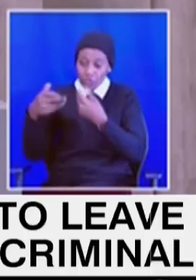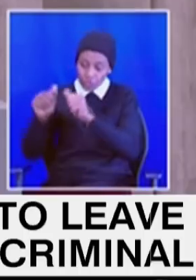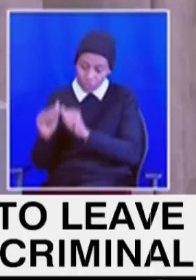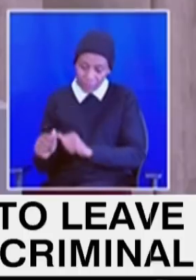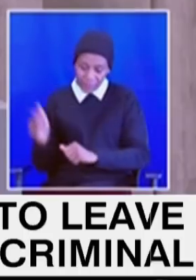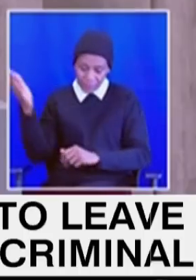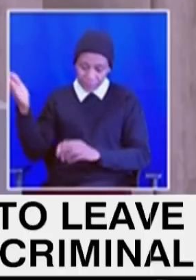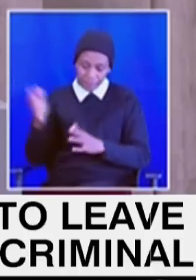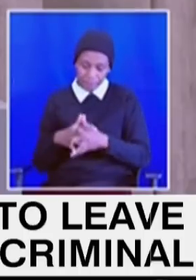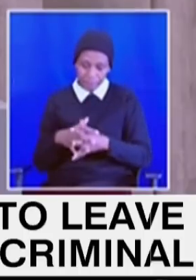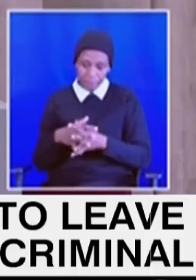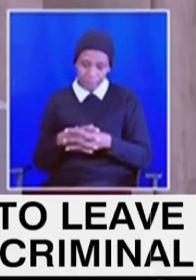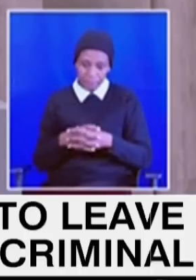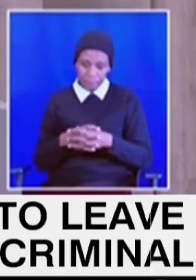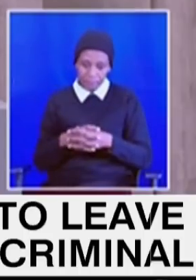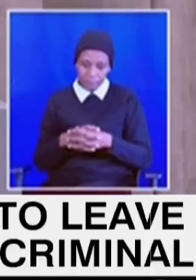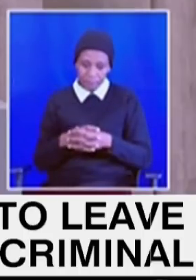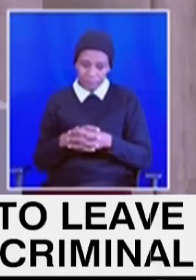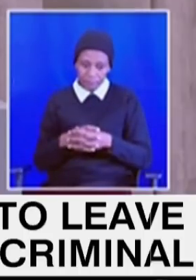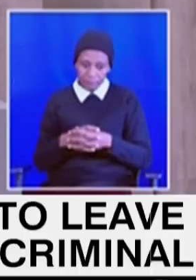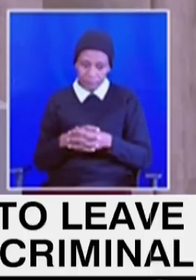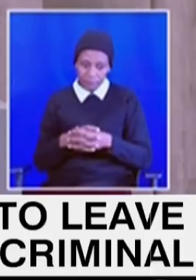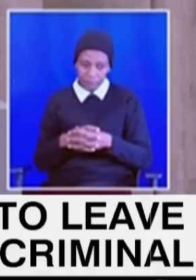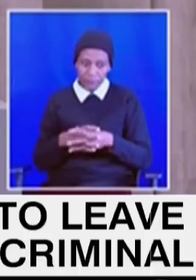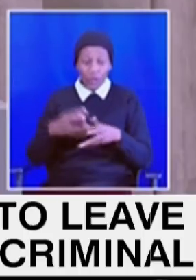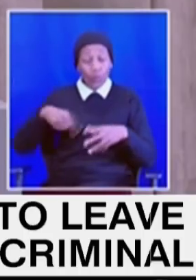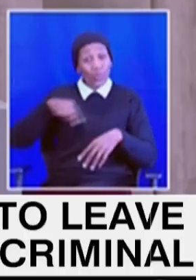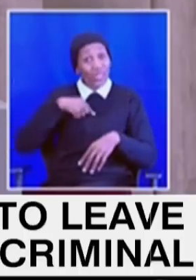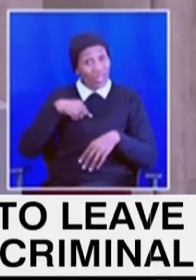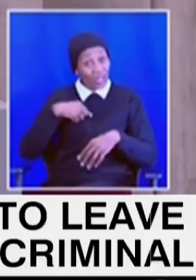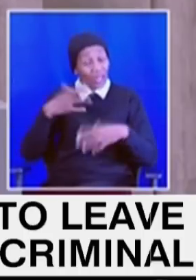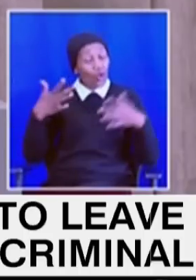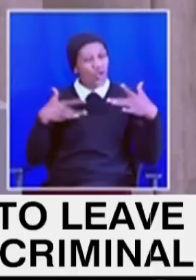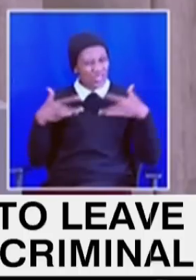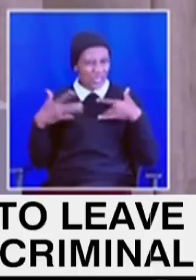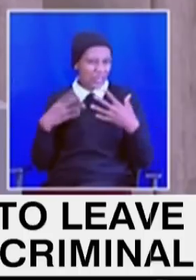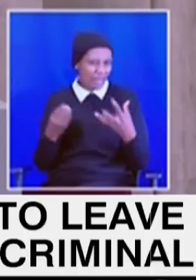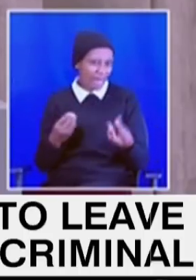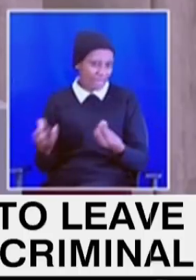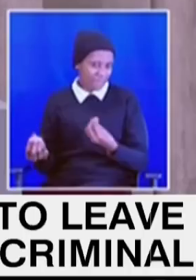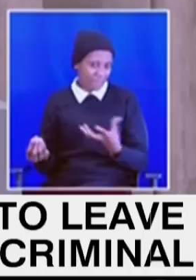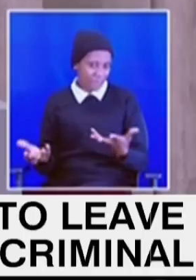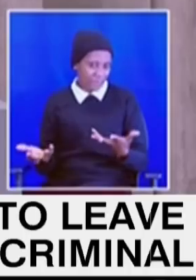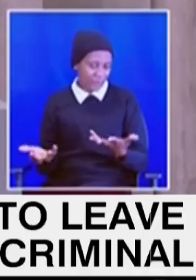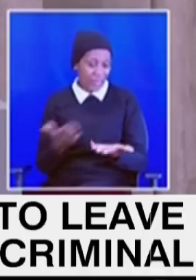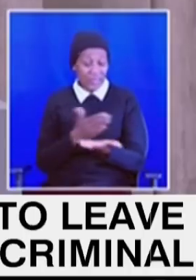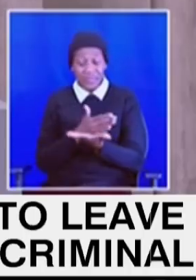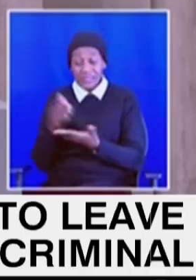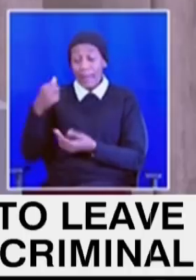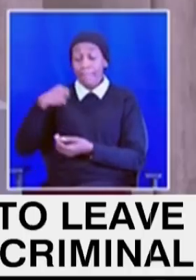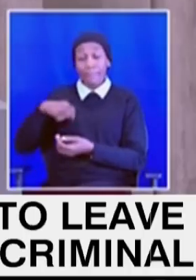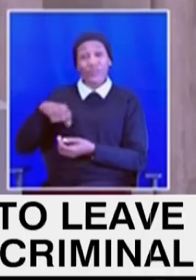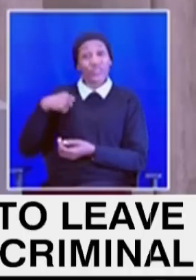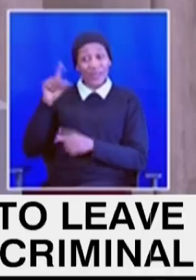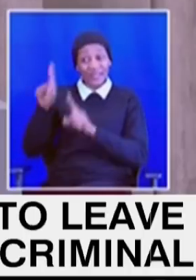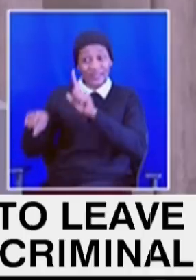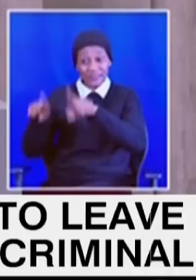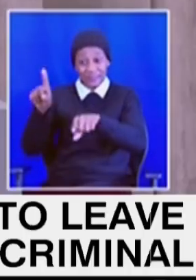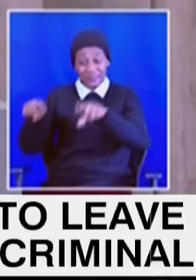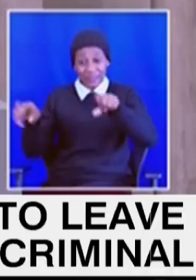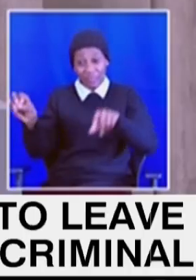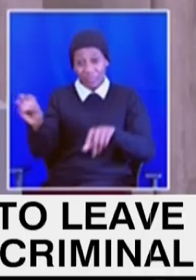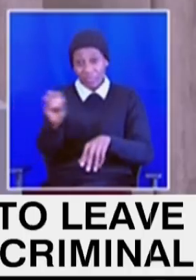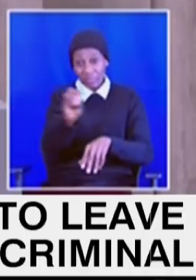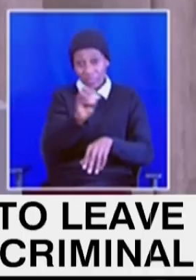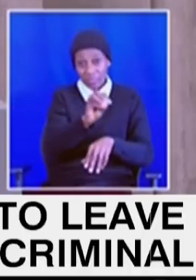Chairperson, we are particularly concerned that although some municipalities